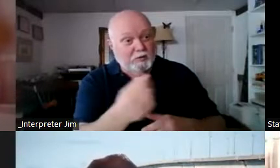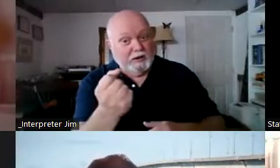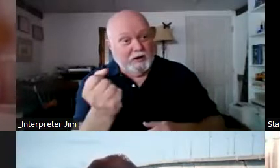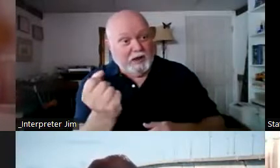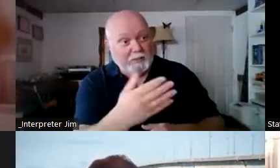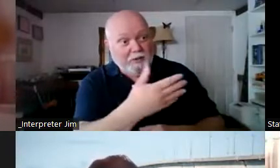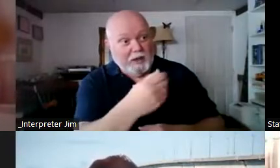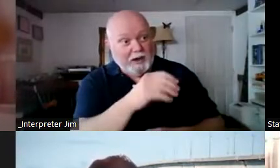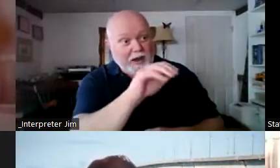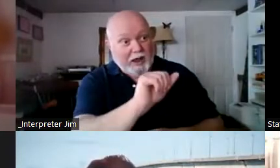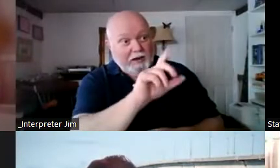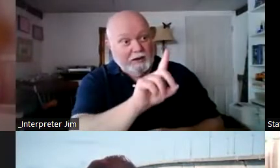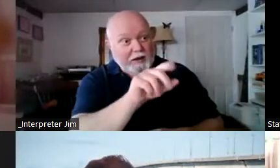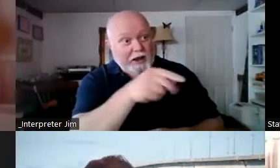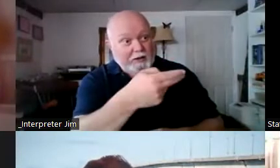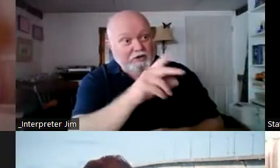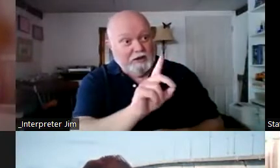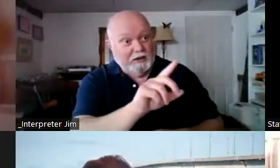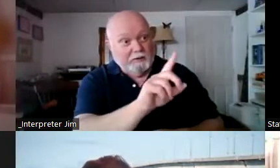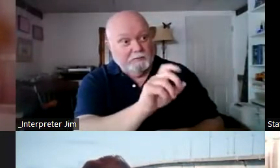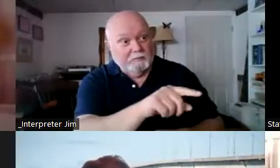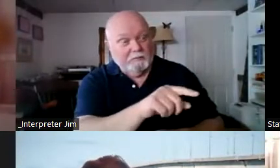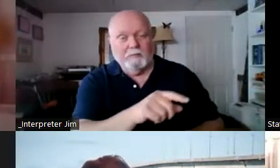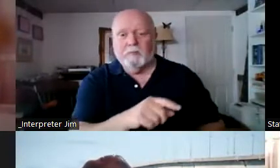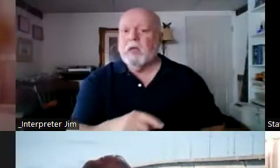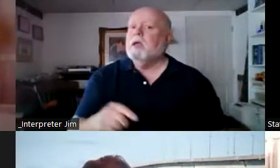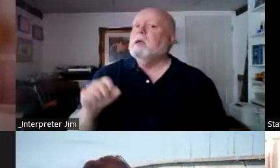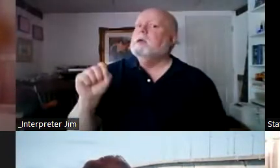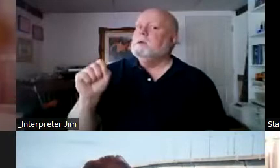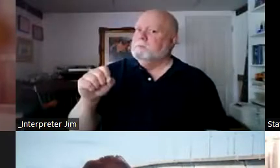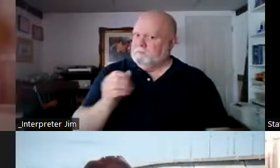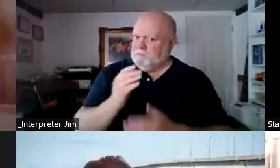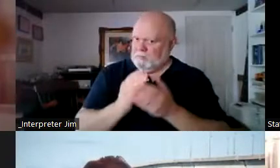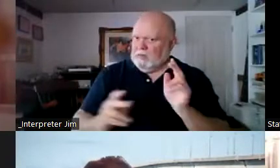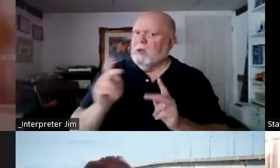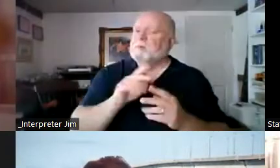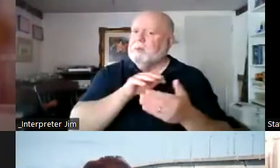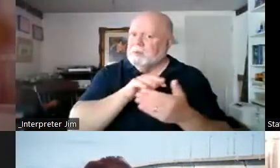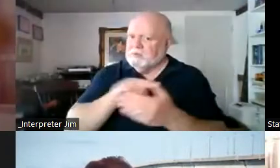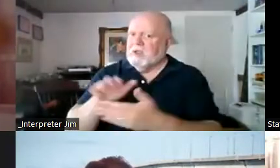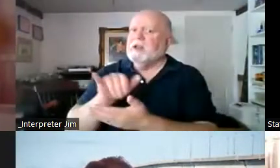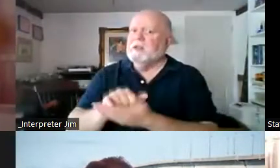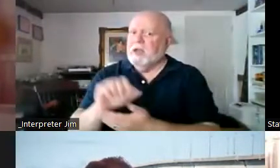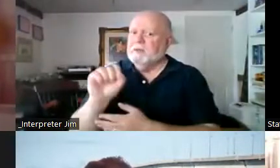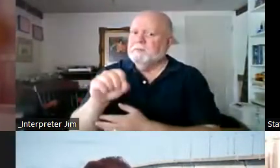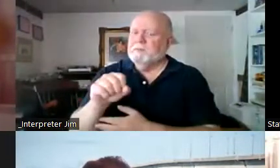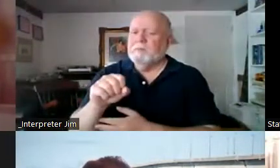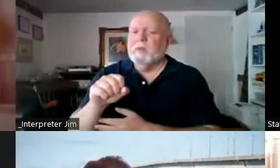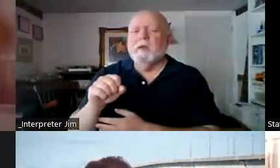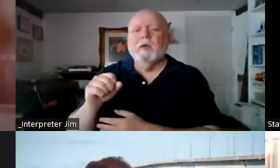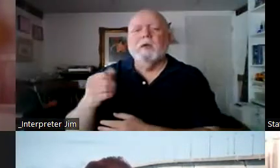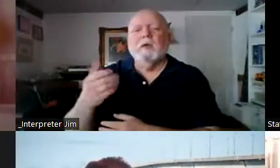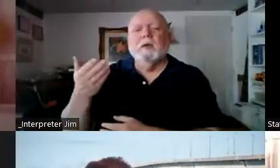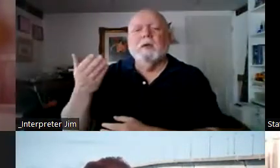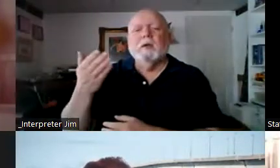ADHD?" There is some study in that. Yeah, there was a lot of interest in that in the past. Actually, Dr.